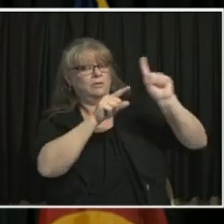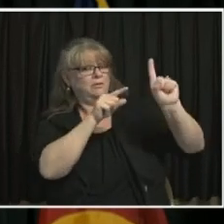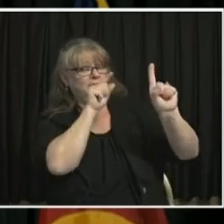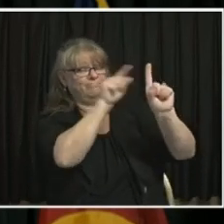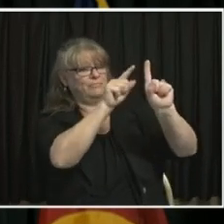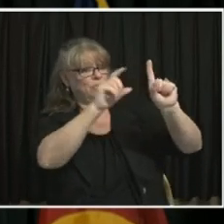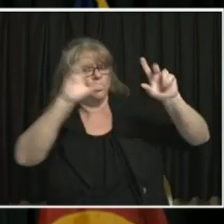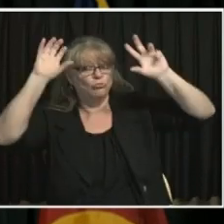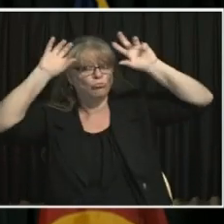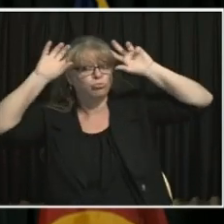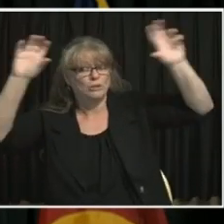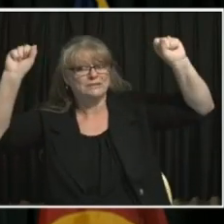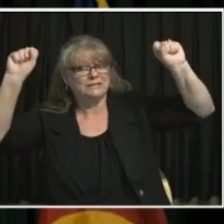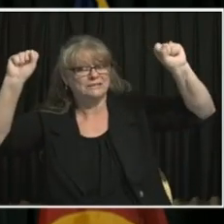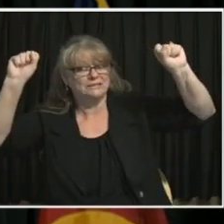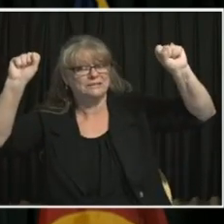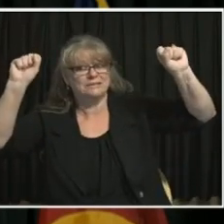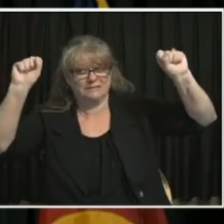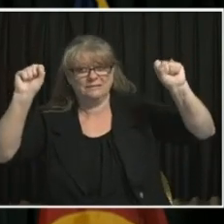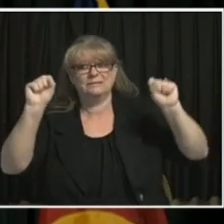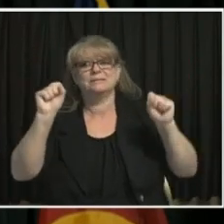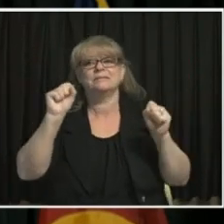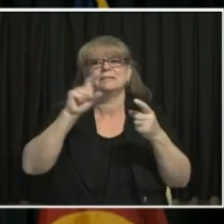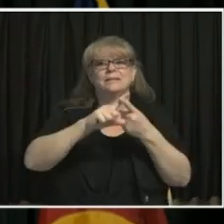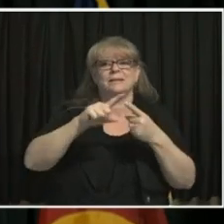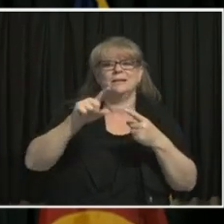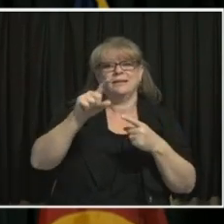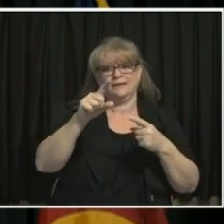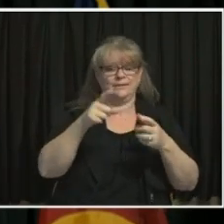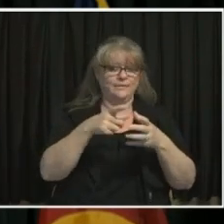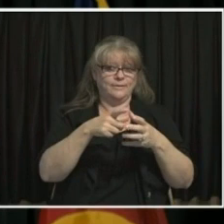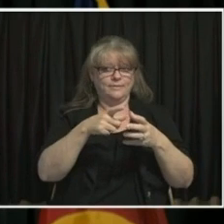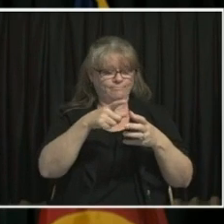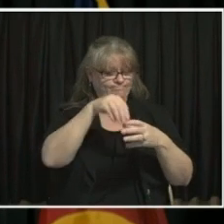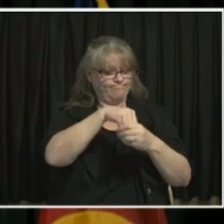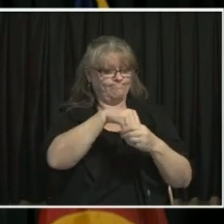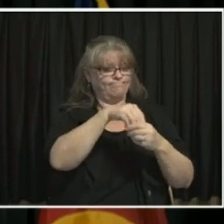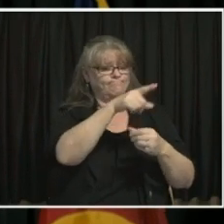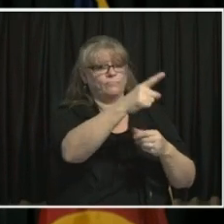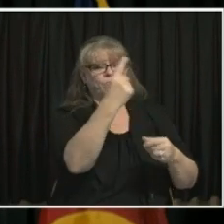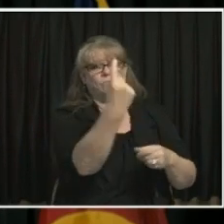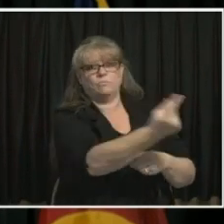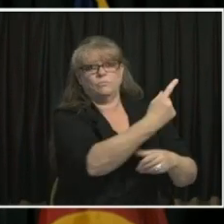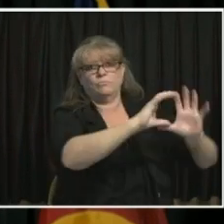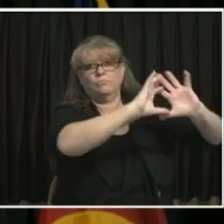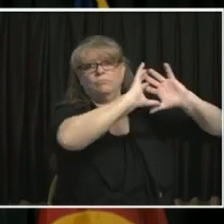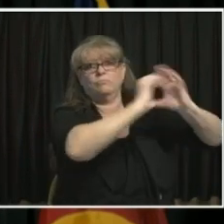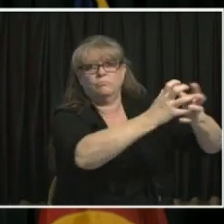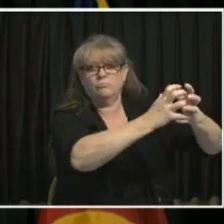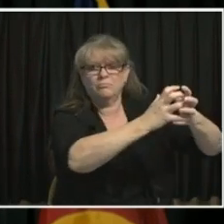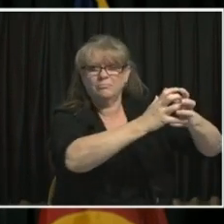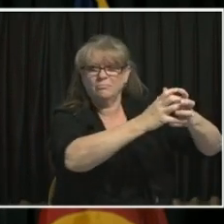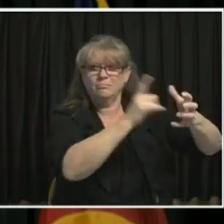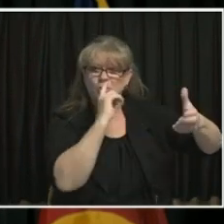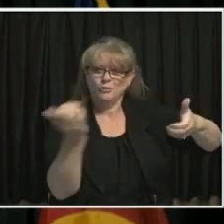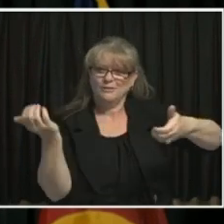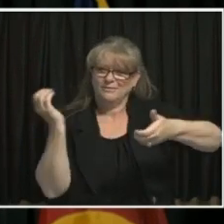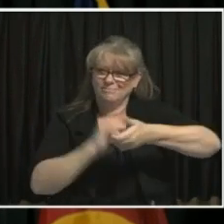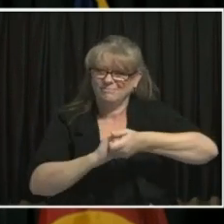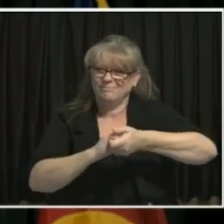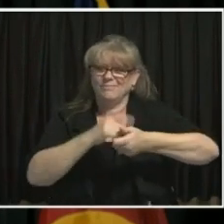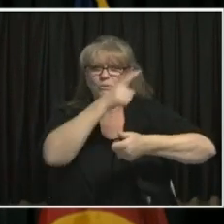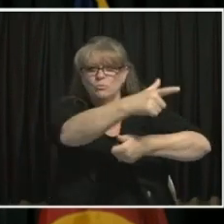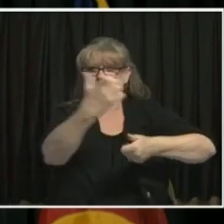House and is really aware of what's going on across the entire country. I'm certainly going to do my best and update the people